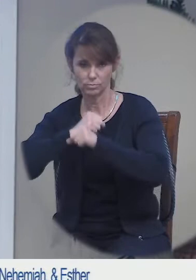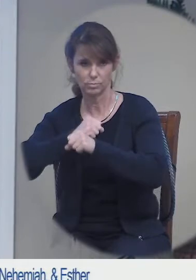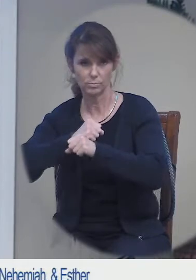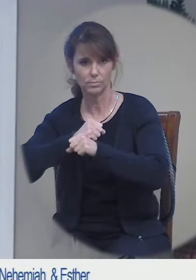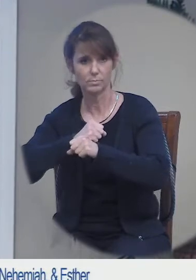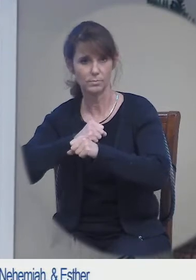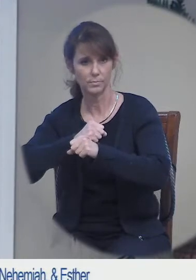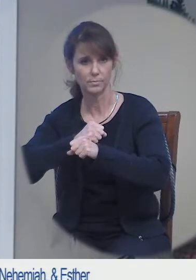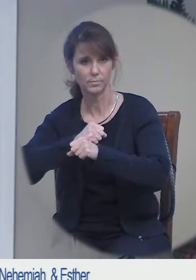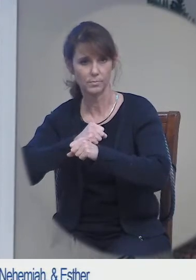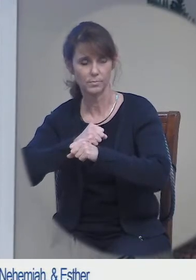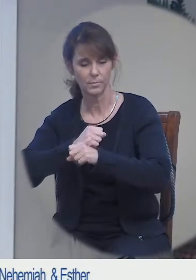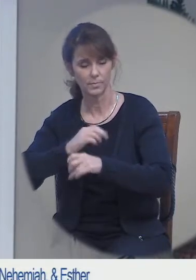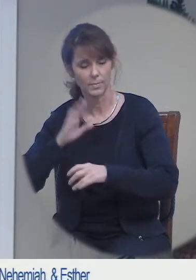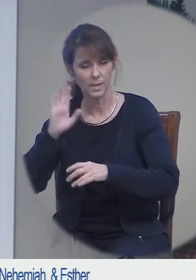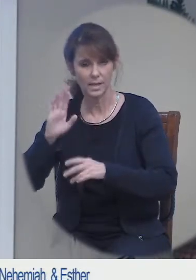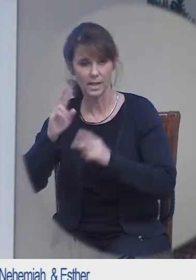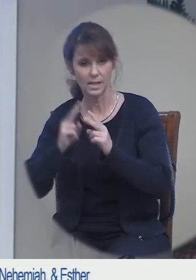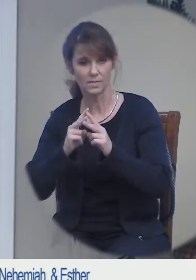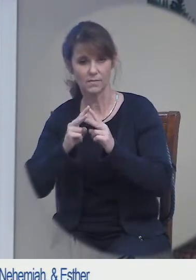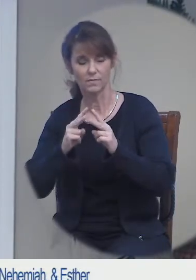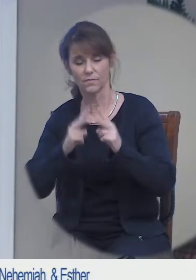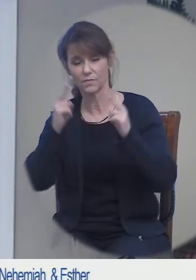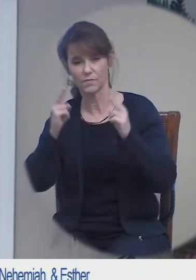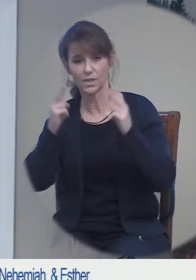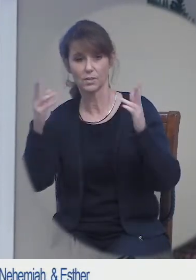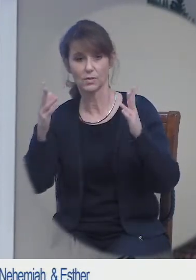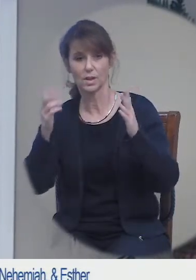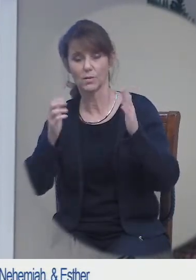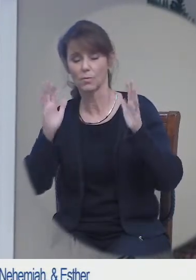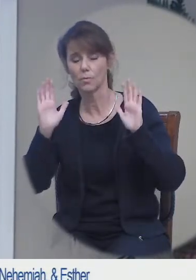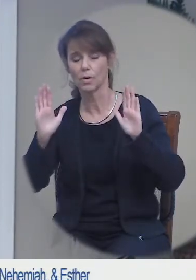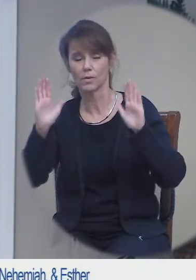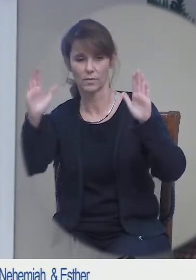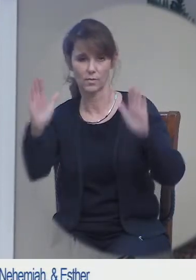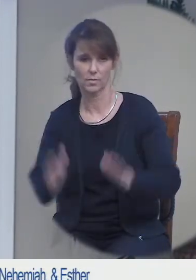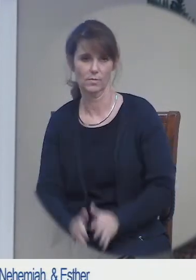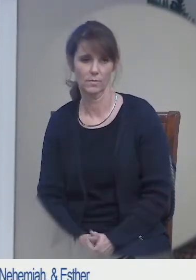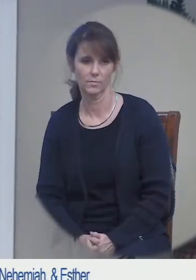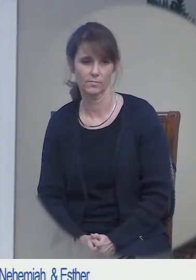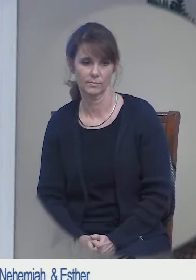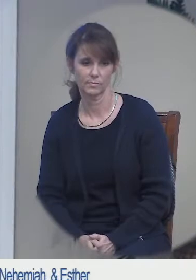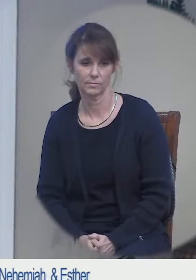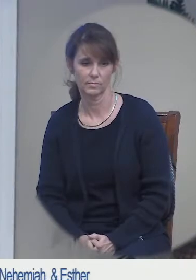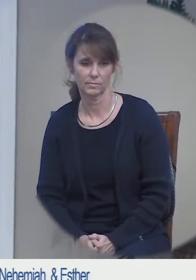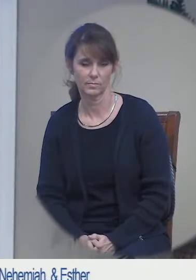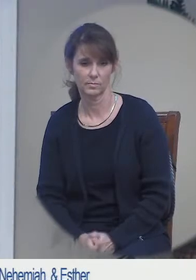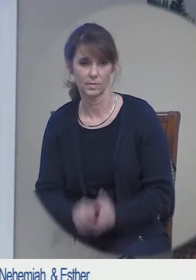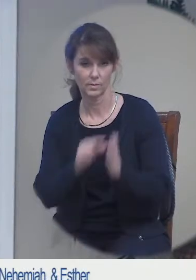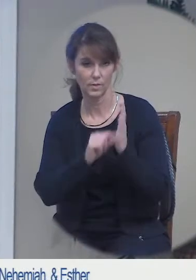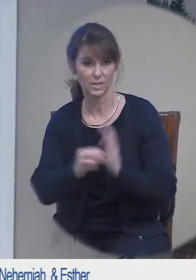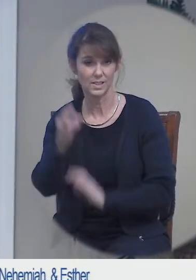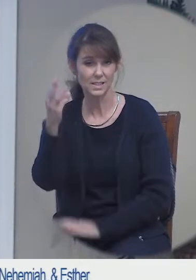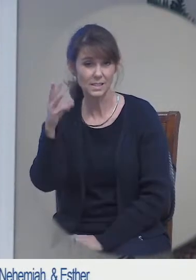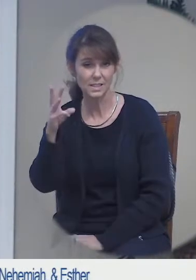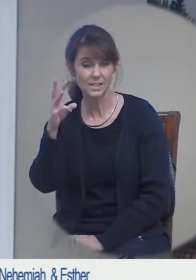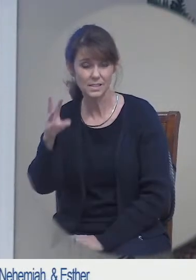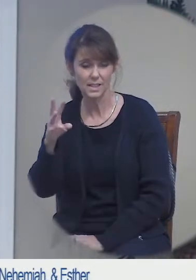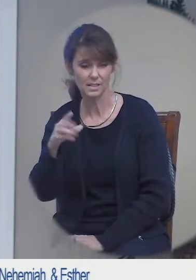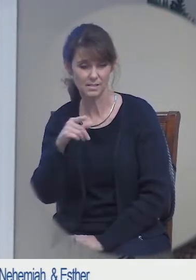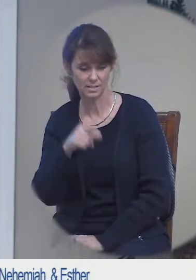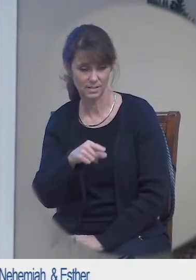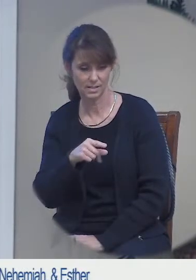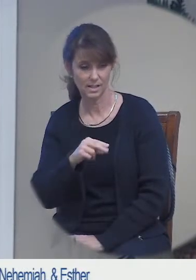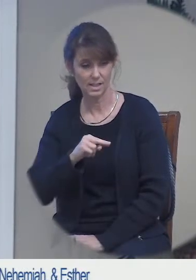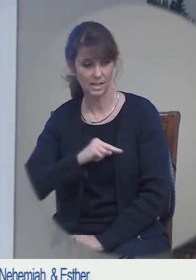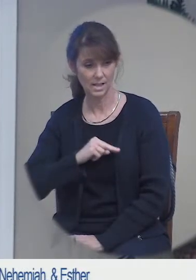even greater. I mean, so much so, what's it say? It says in verse 16, when all of our enemies